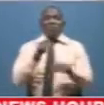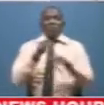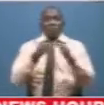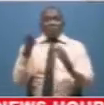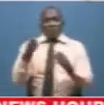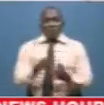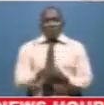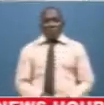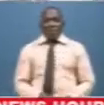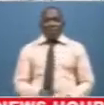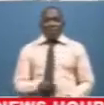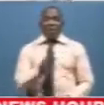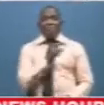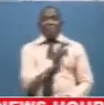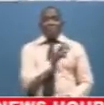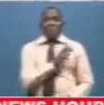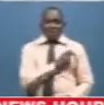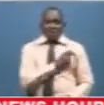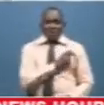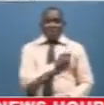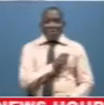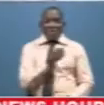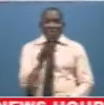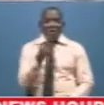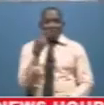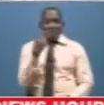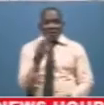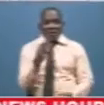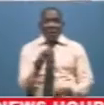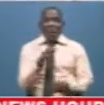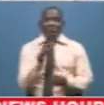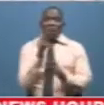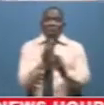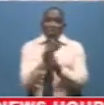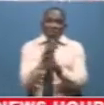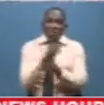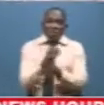The police were on hand to ensure that the march was peaceful.